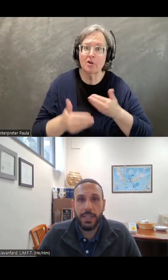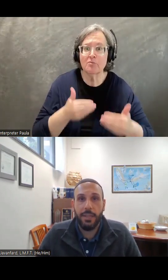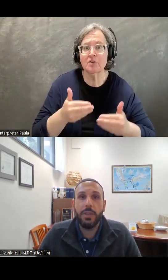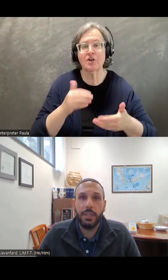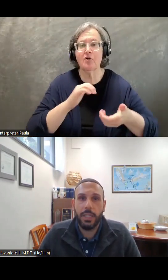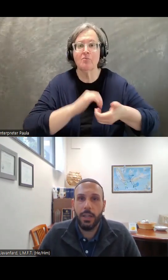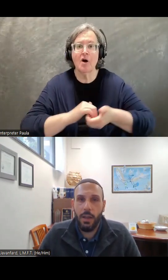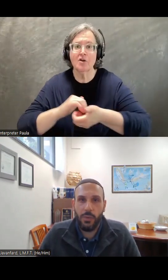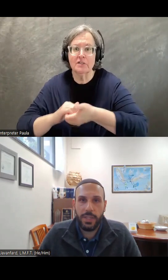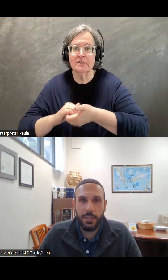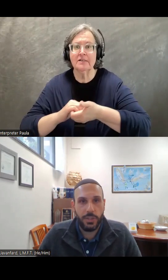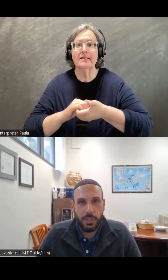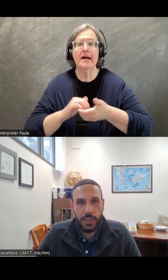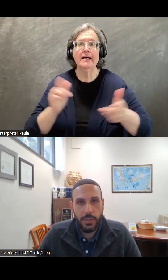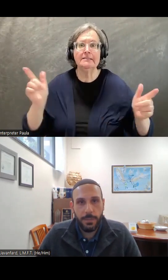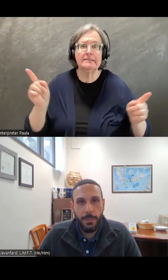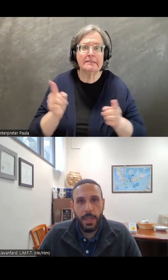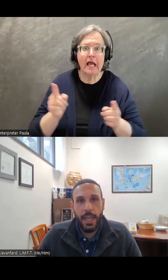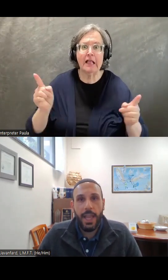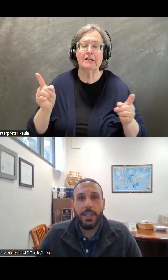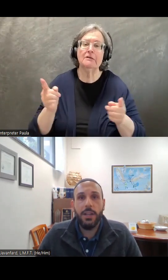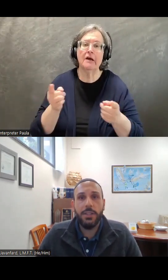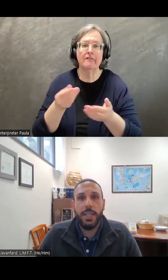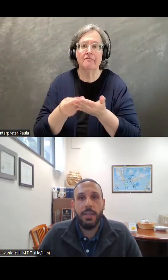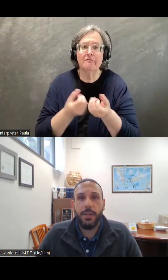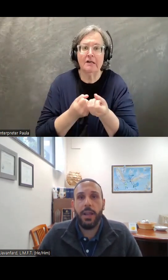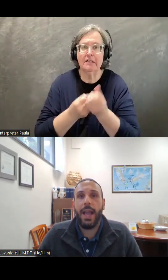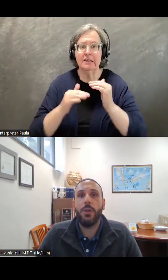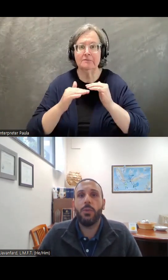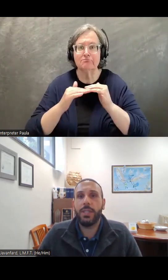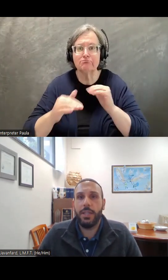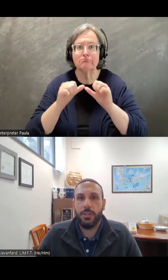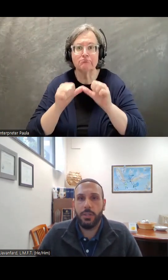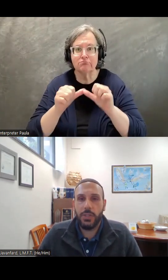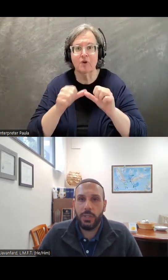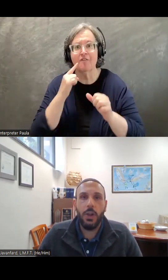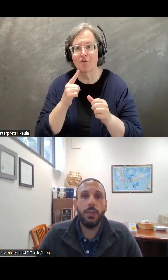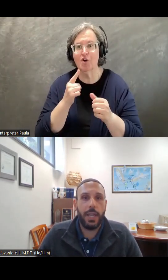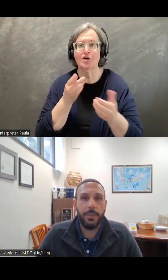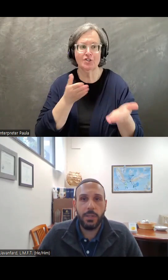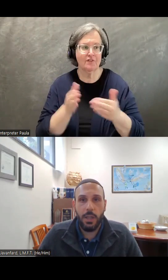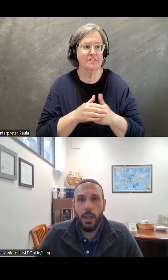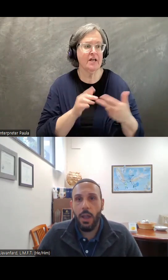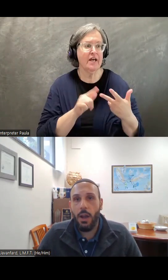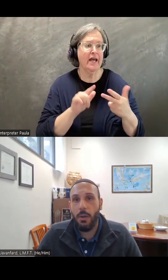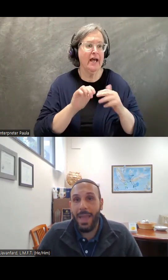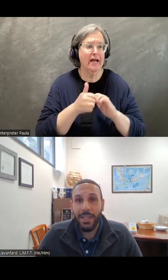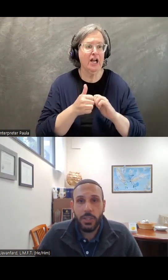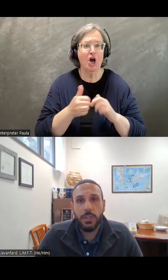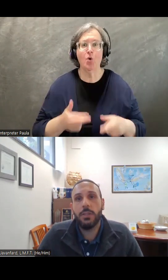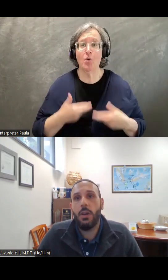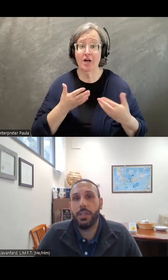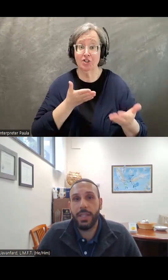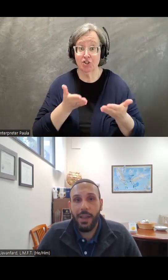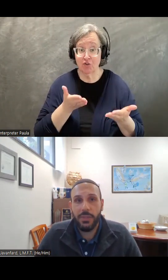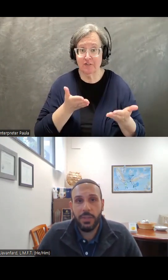and sustainability of residential services, and to understand better how residential services of all types are